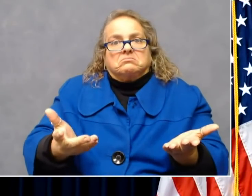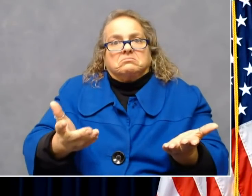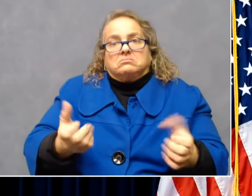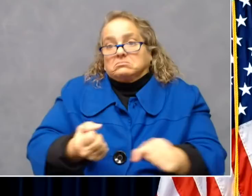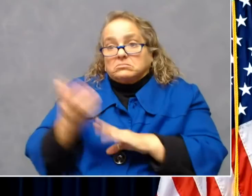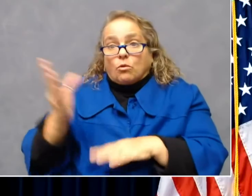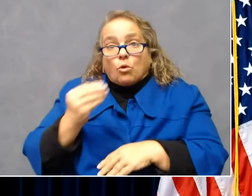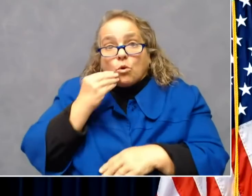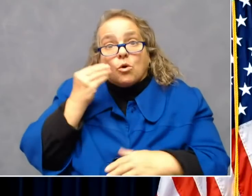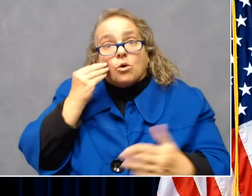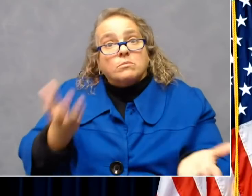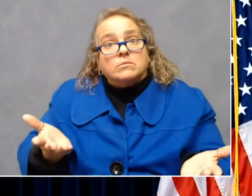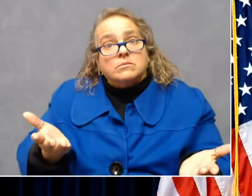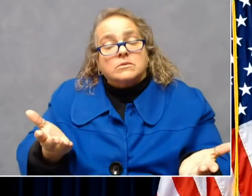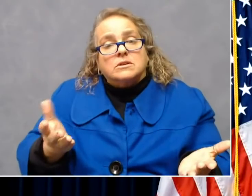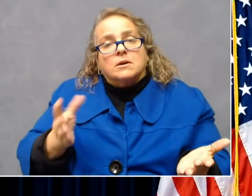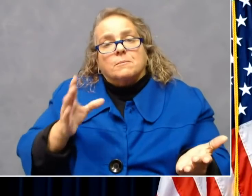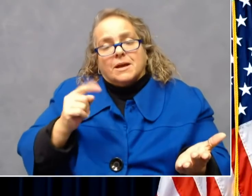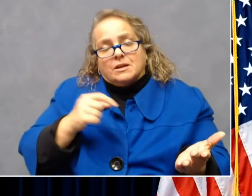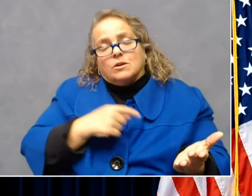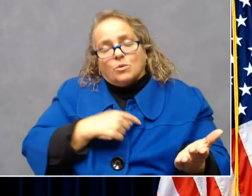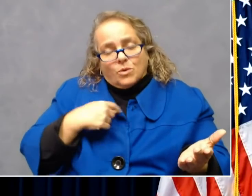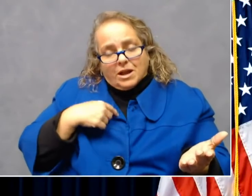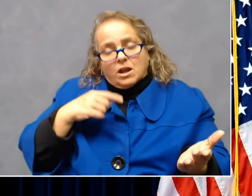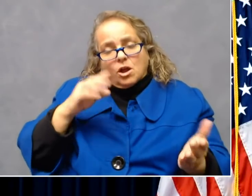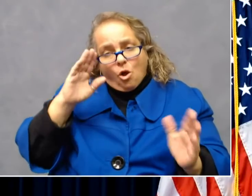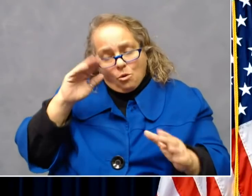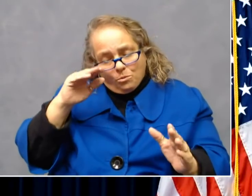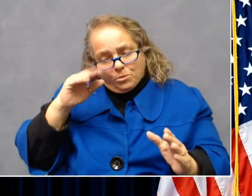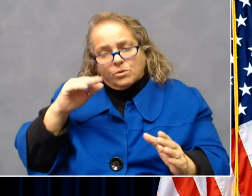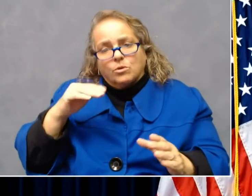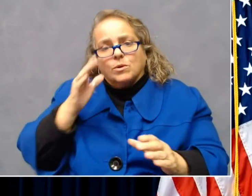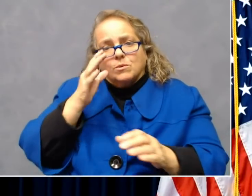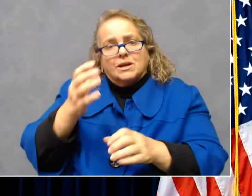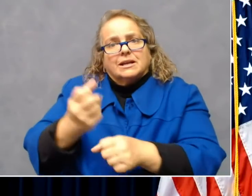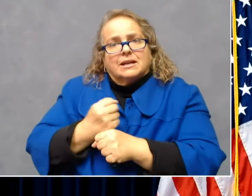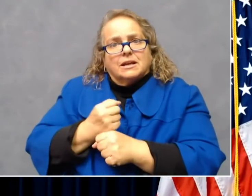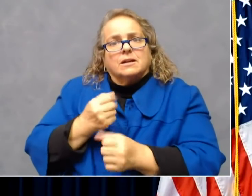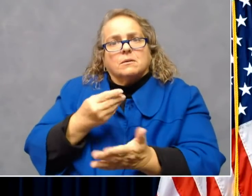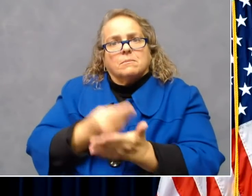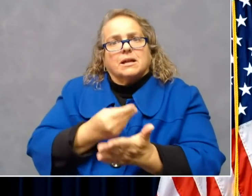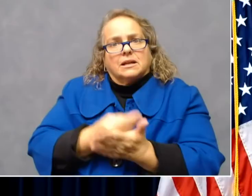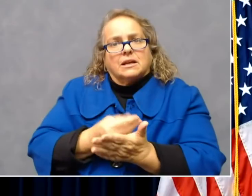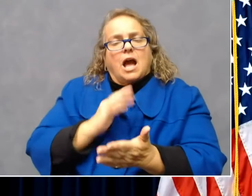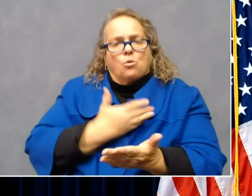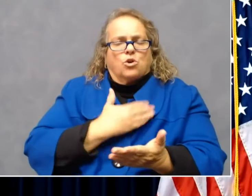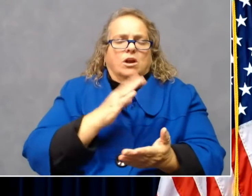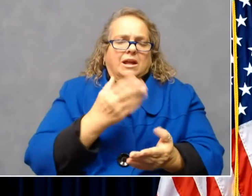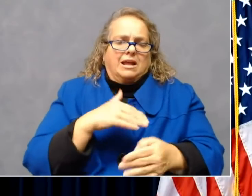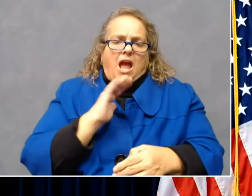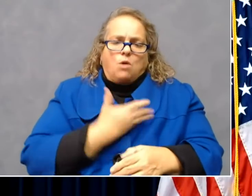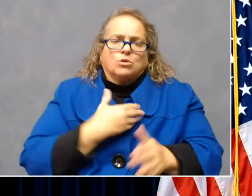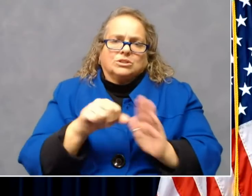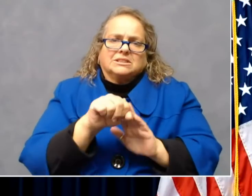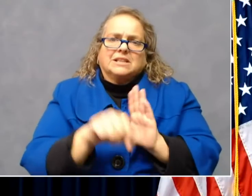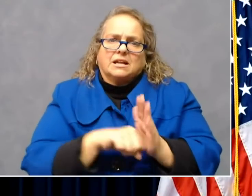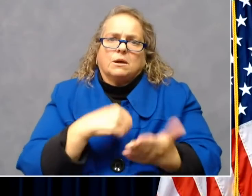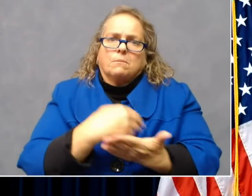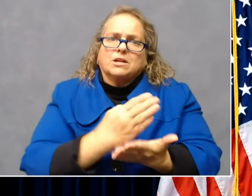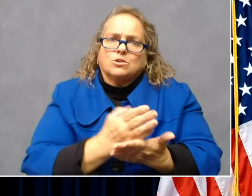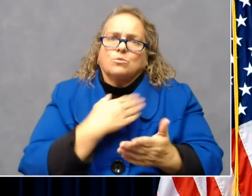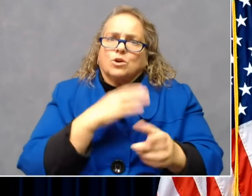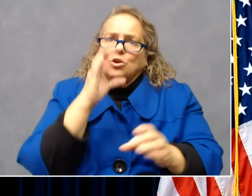hopefully, to our next budget and see what we can do there. But without, you know, another round of CARES Act funding, we don't have any